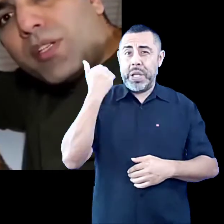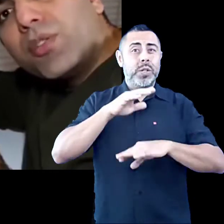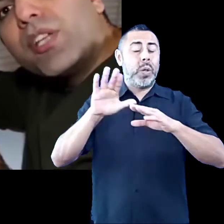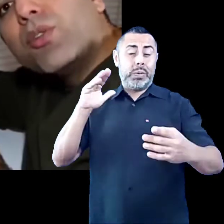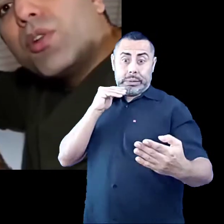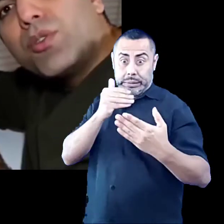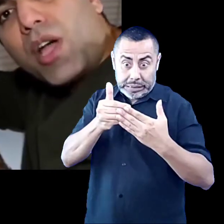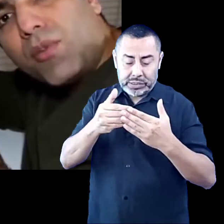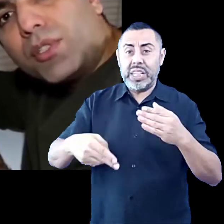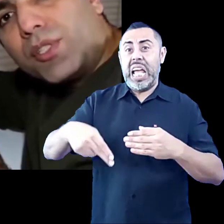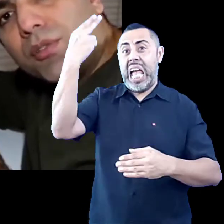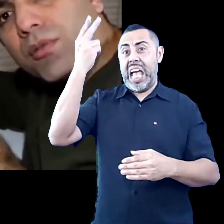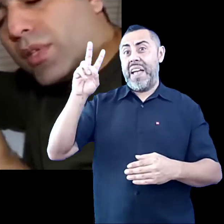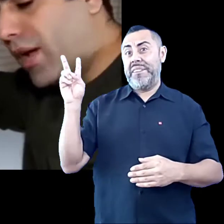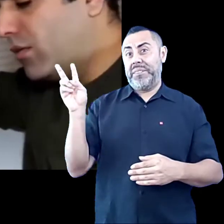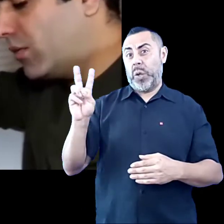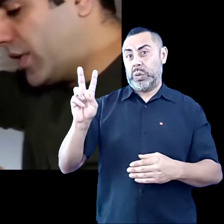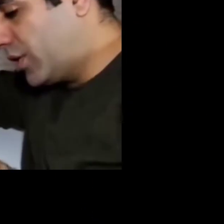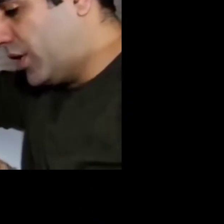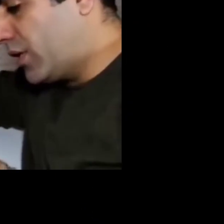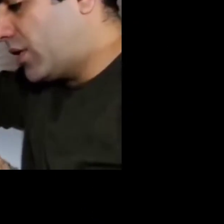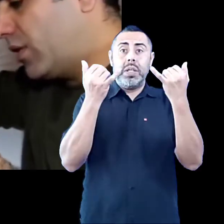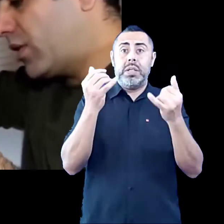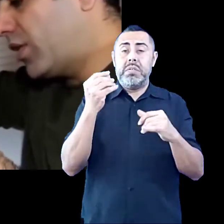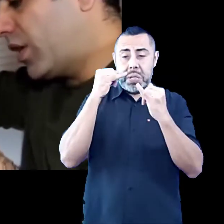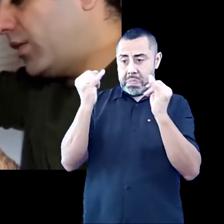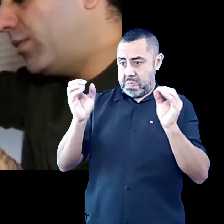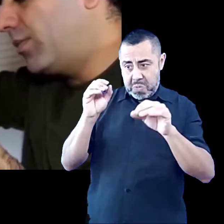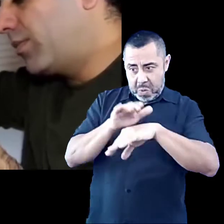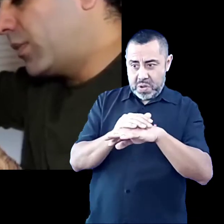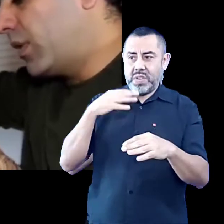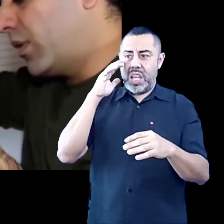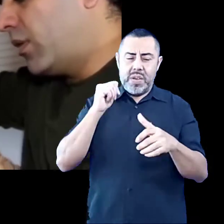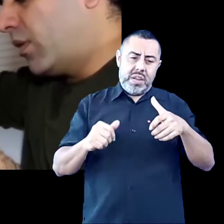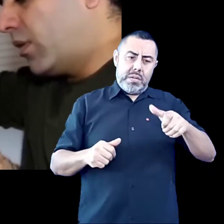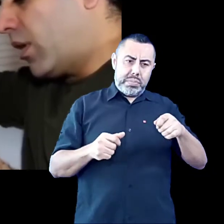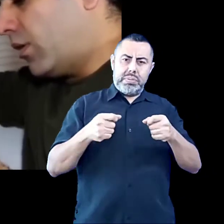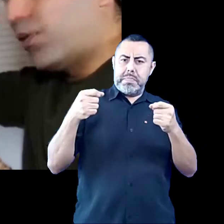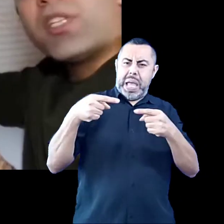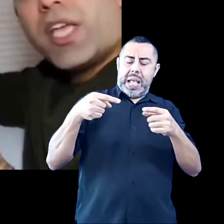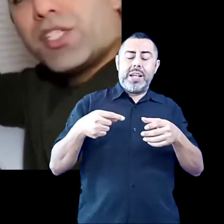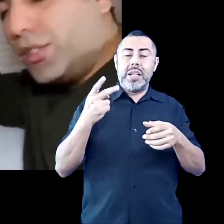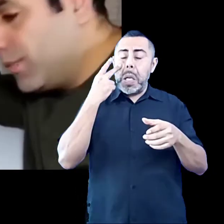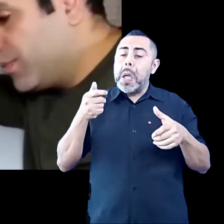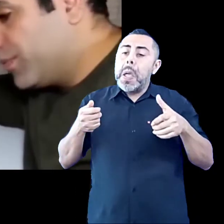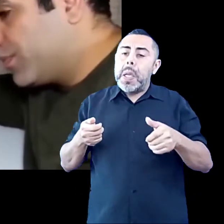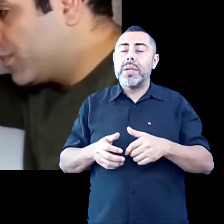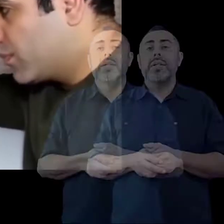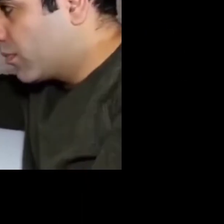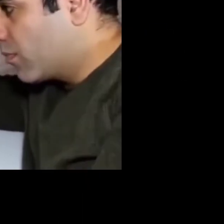You should know better not to get too close to high voltage. Now, the string still doesn't turn on. Now I'll use the